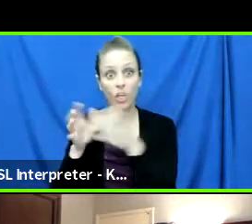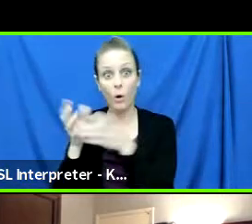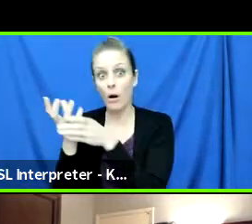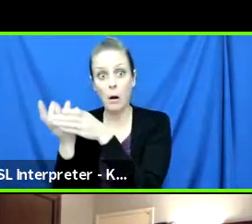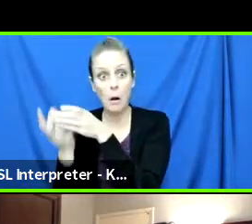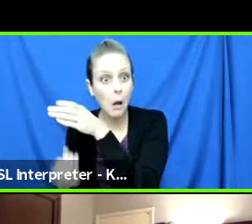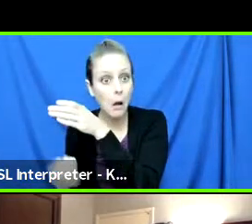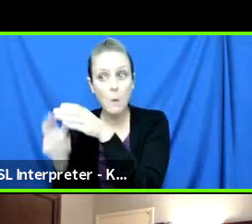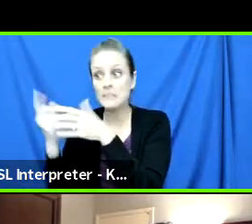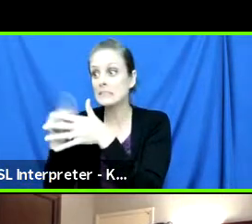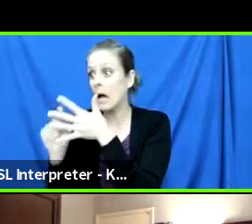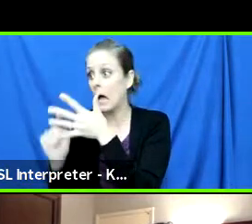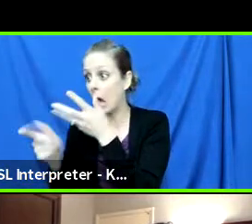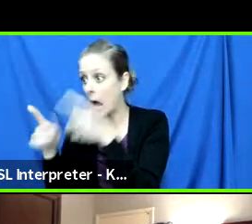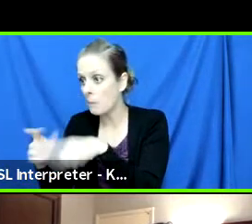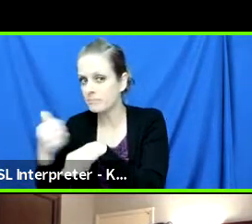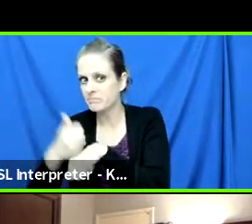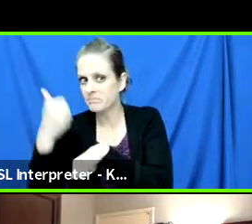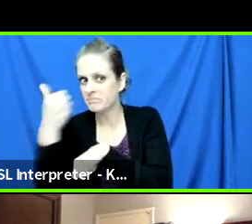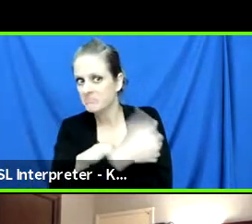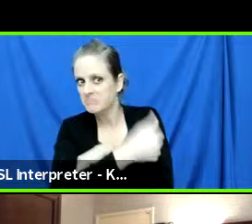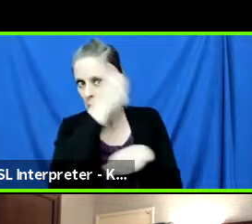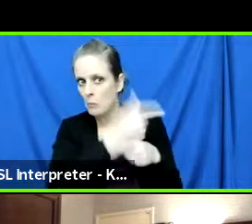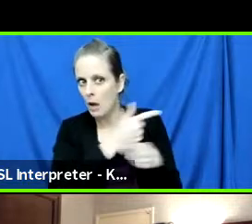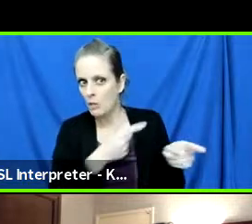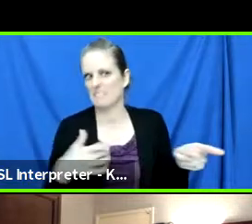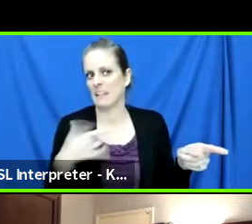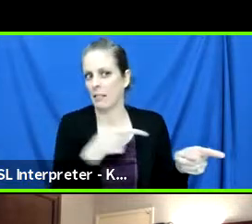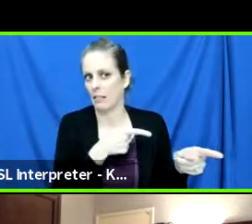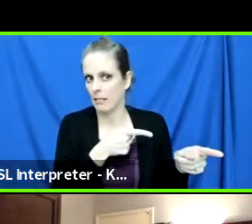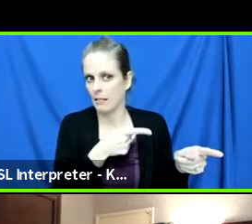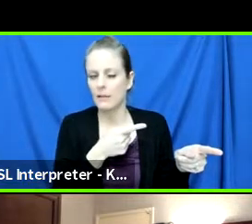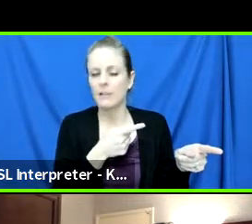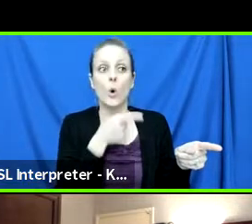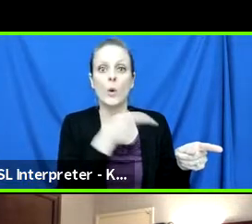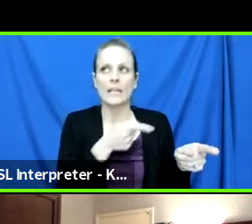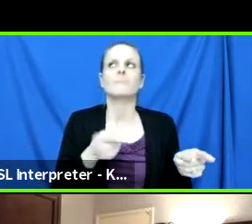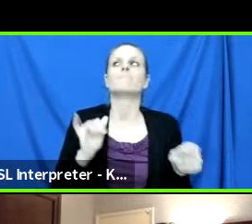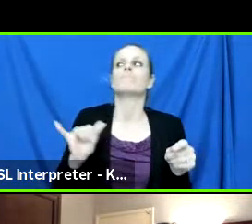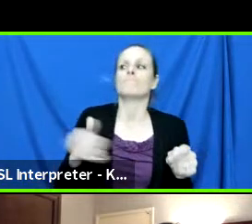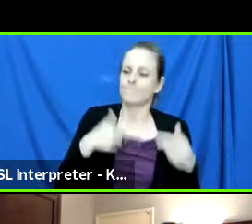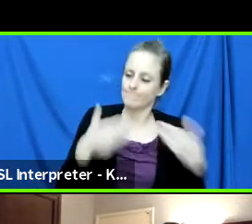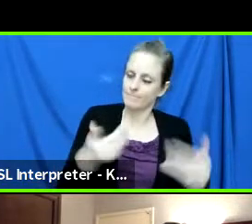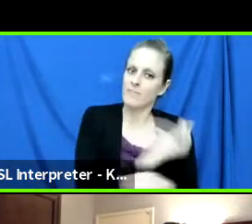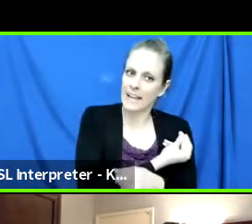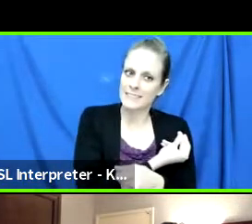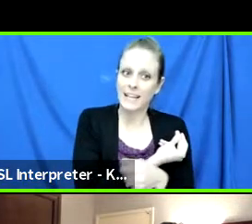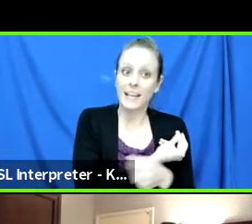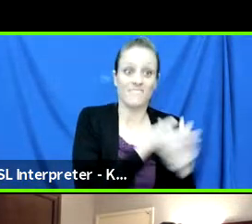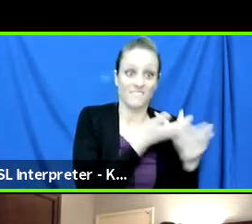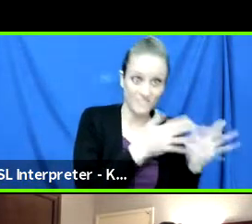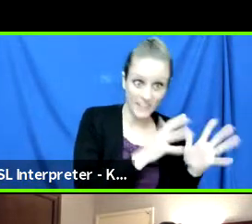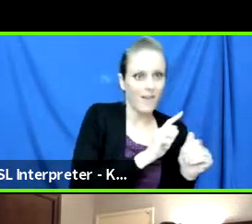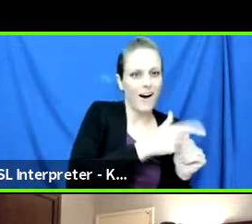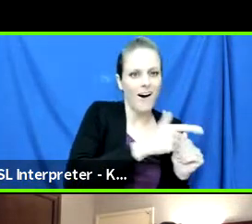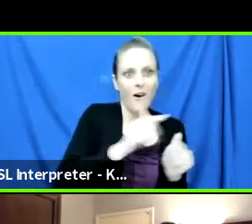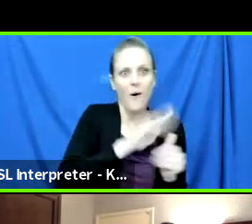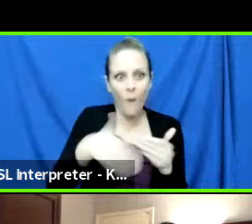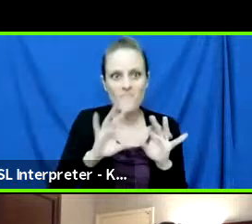fault. So that's what pushed him to get vaccinated, and the whole family decided to get vaccinated after that